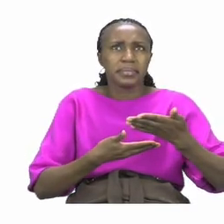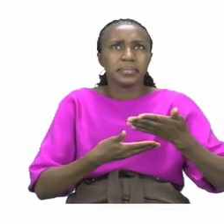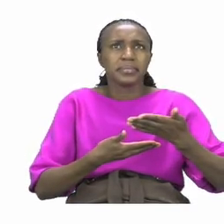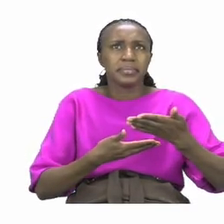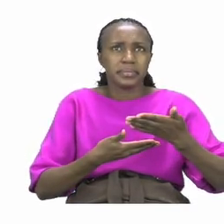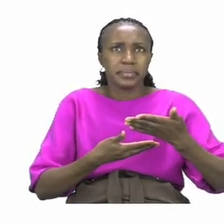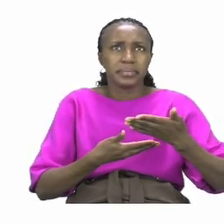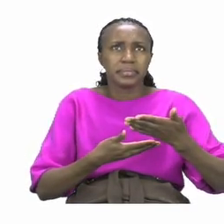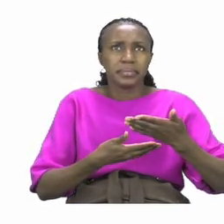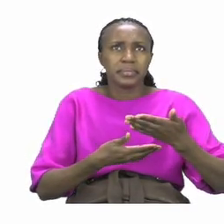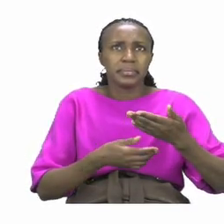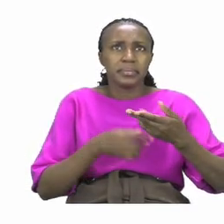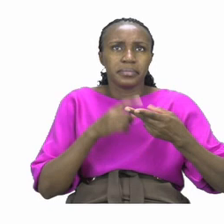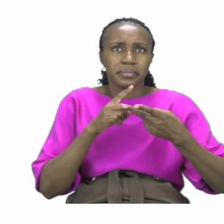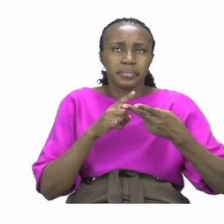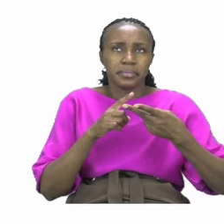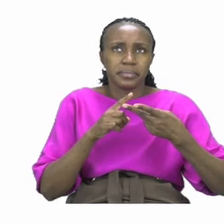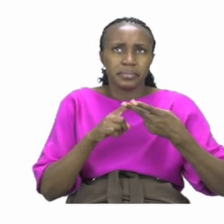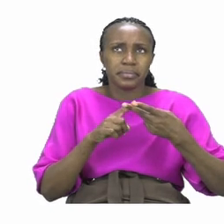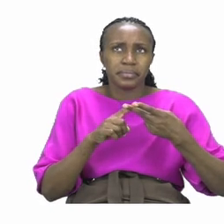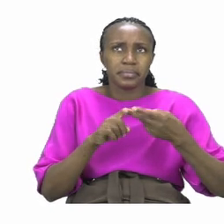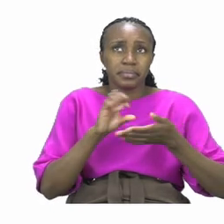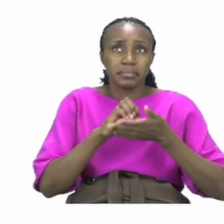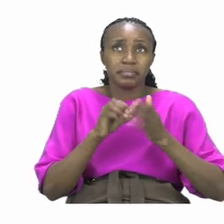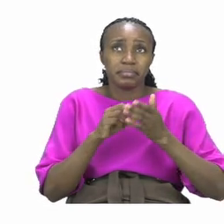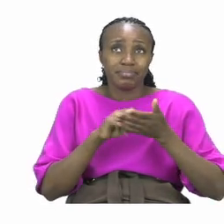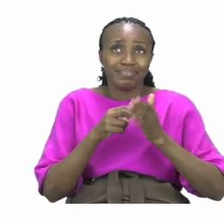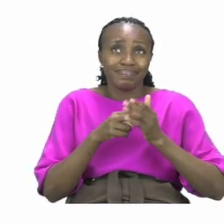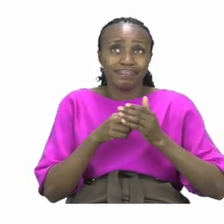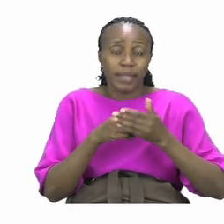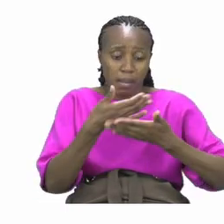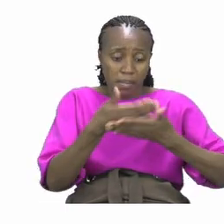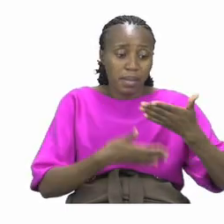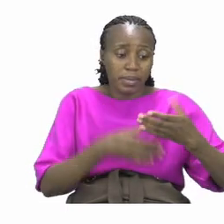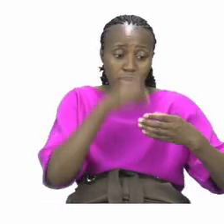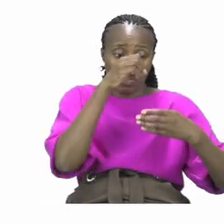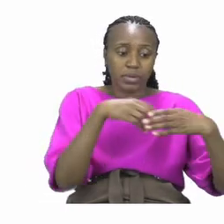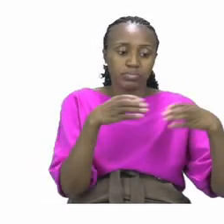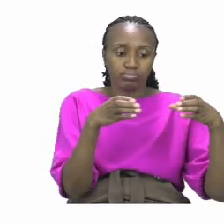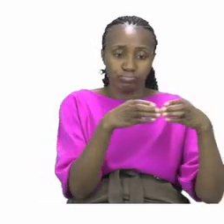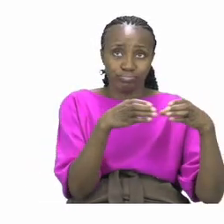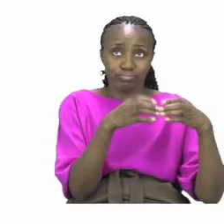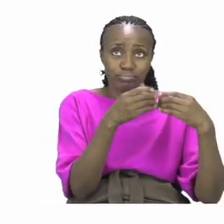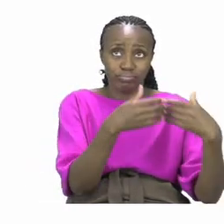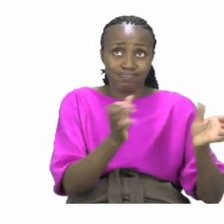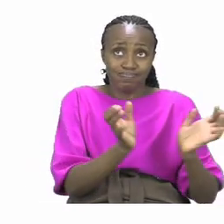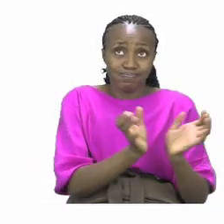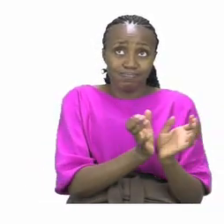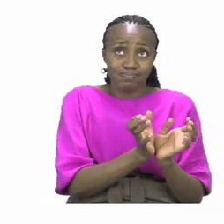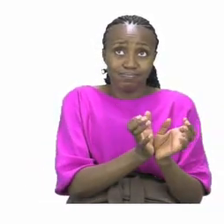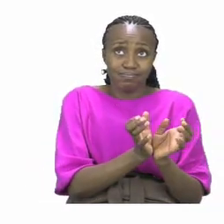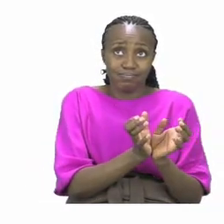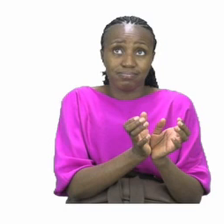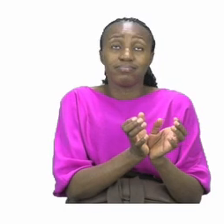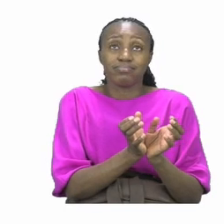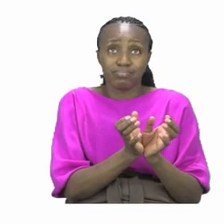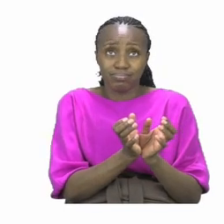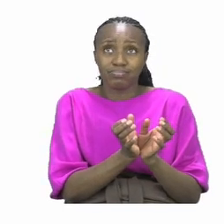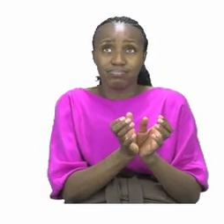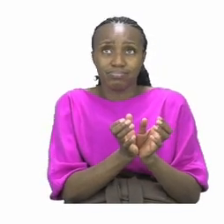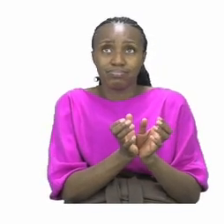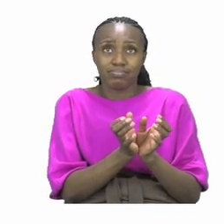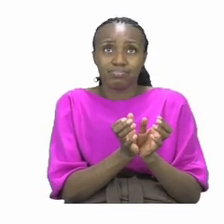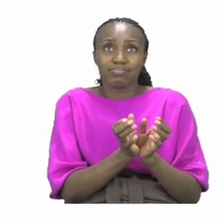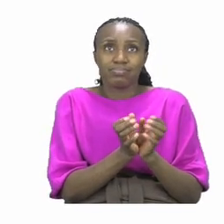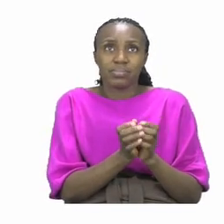Paper. That means that anything that is paper can go into that bin and be recycled to